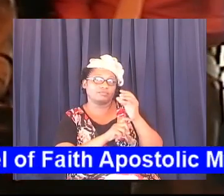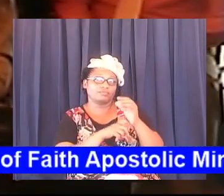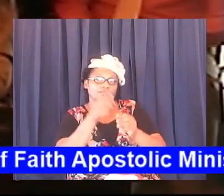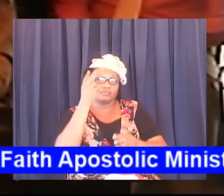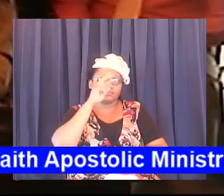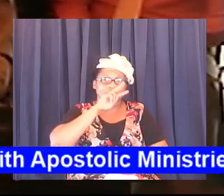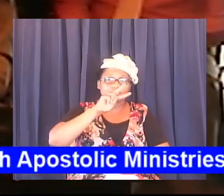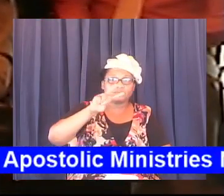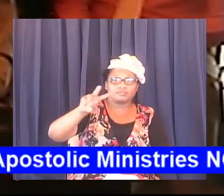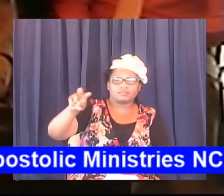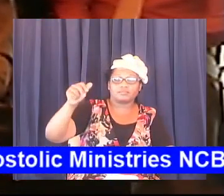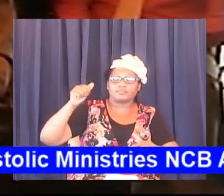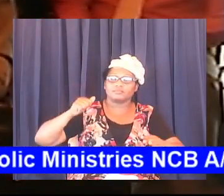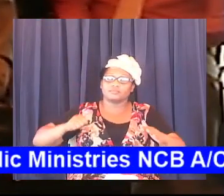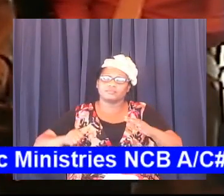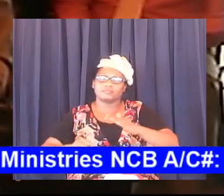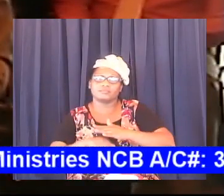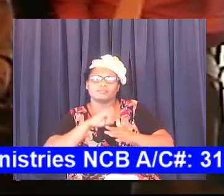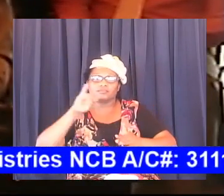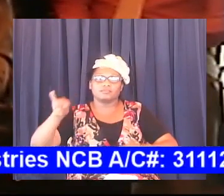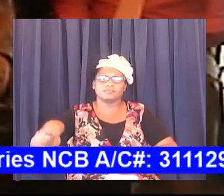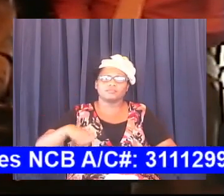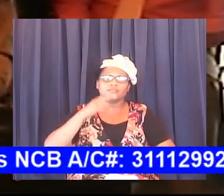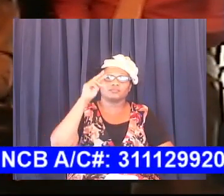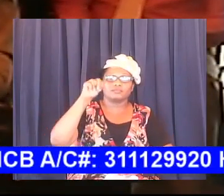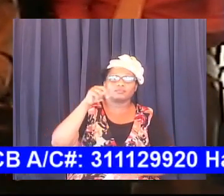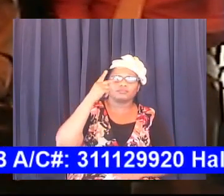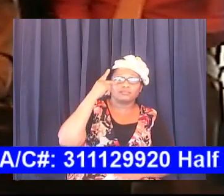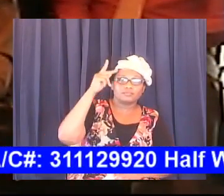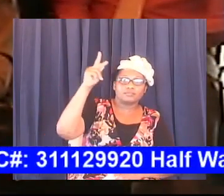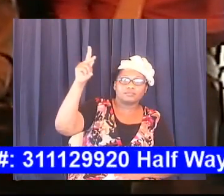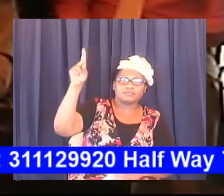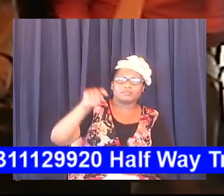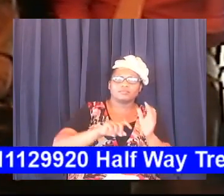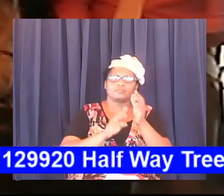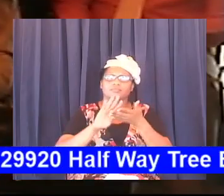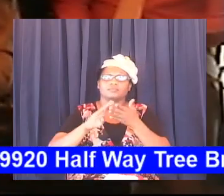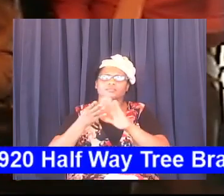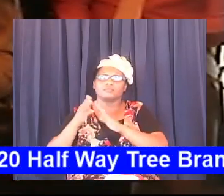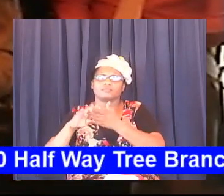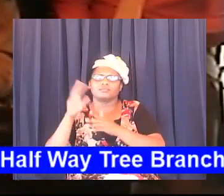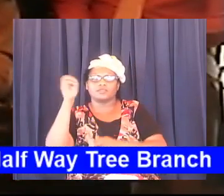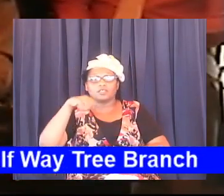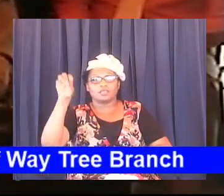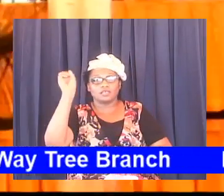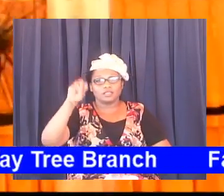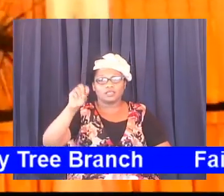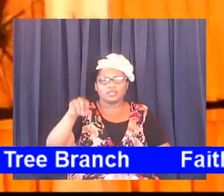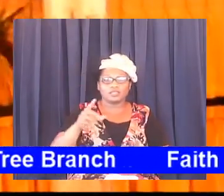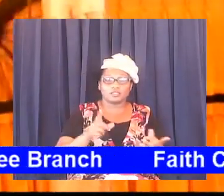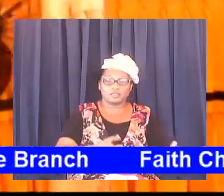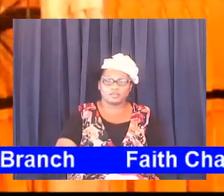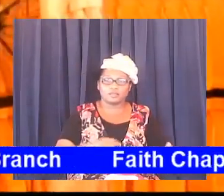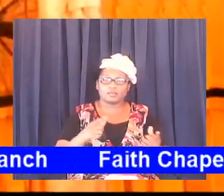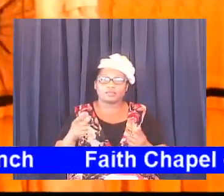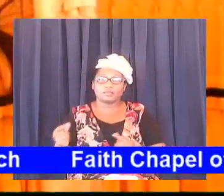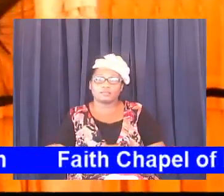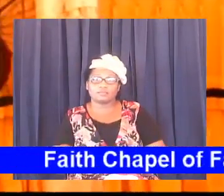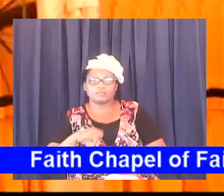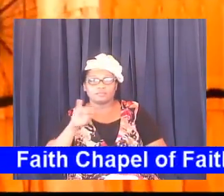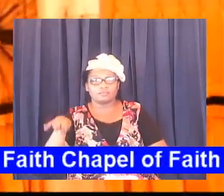John saw the city. Oh, yes, he did.